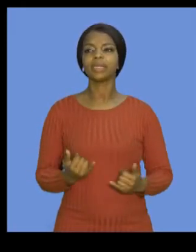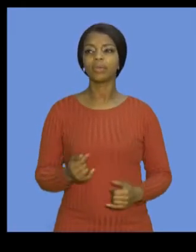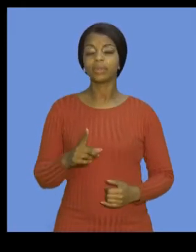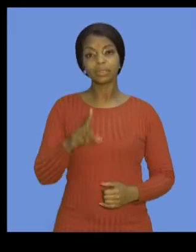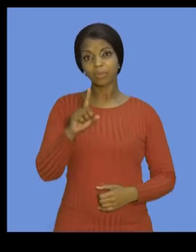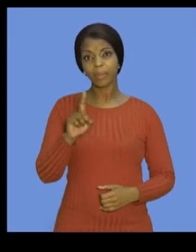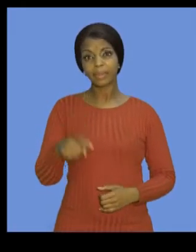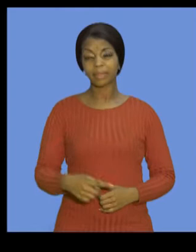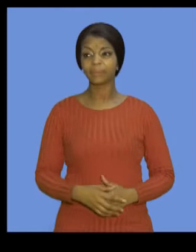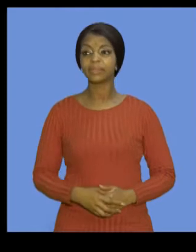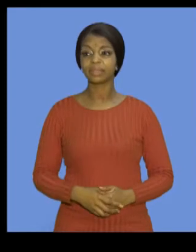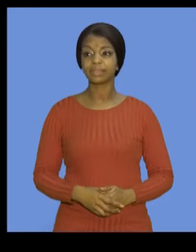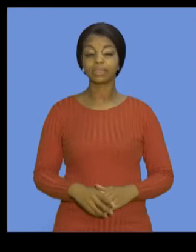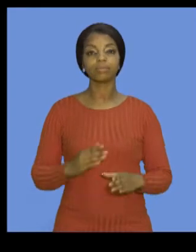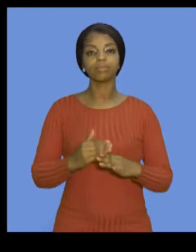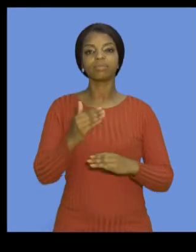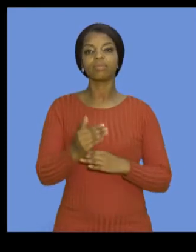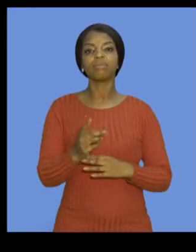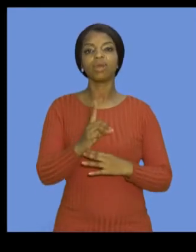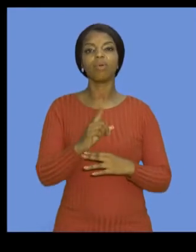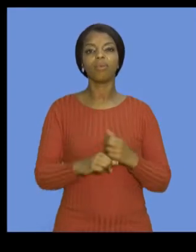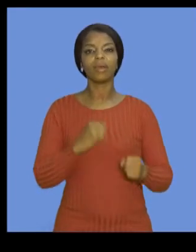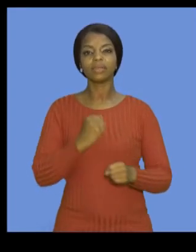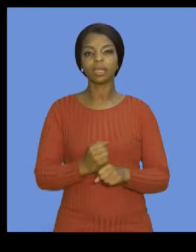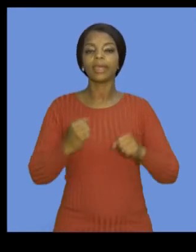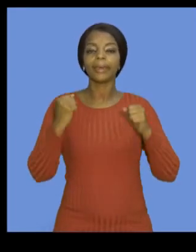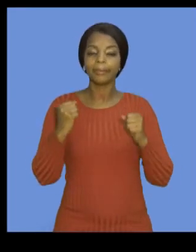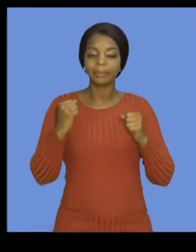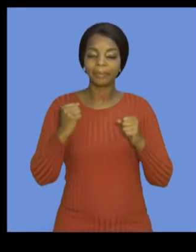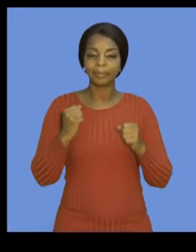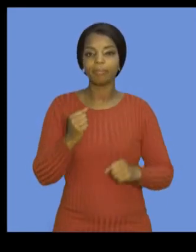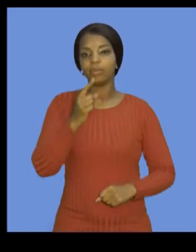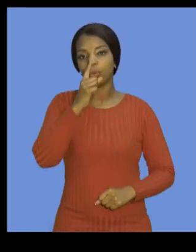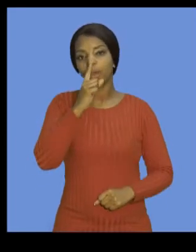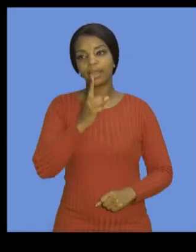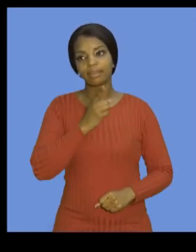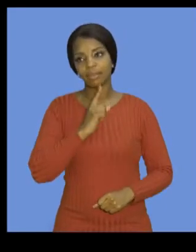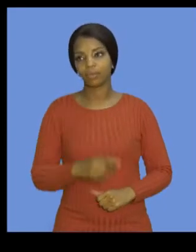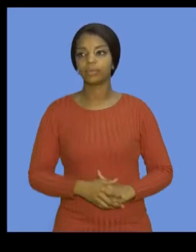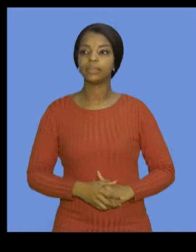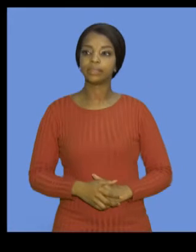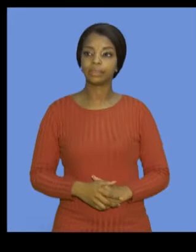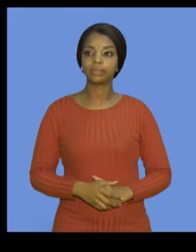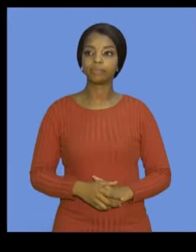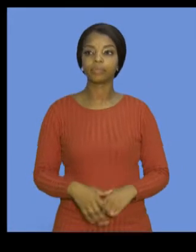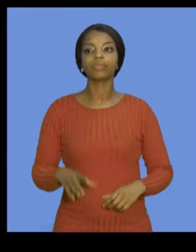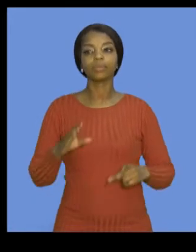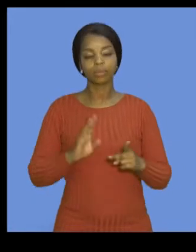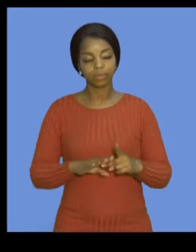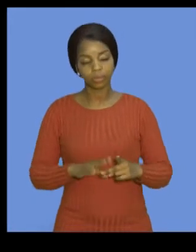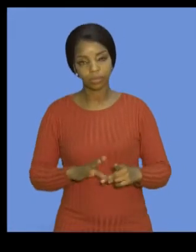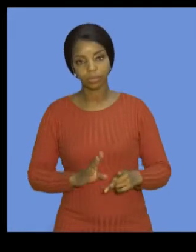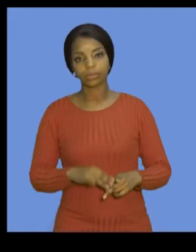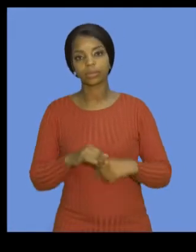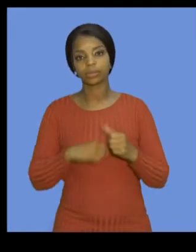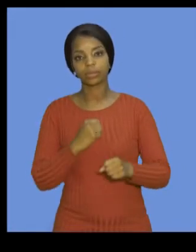be the 1,000 Rand. After year one, it will still be 1,000 Rand in the piggy bank. After year two, it will still